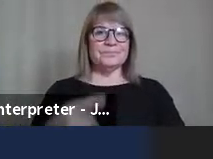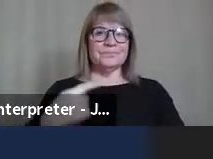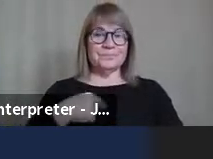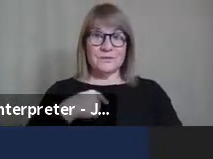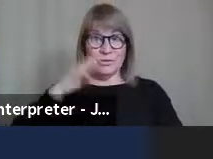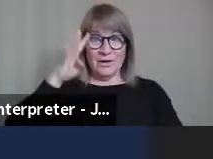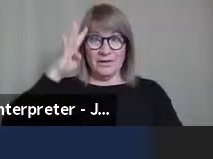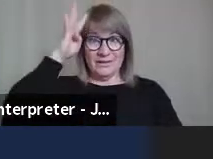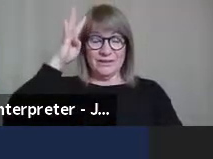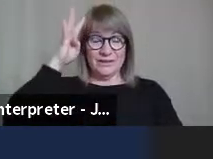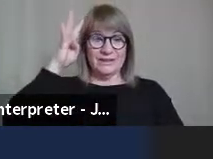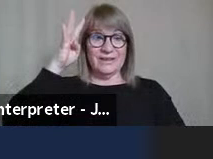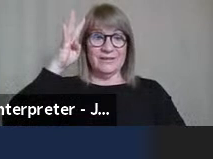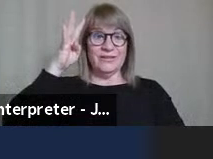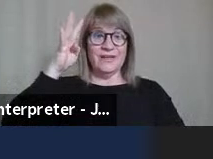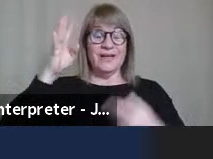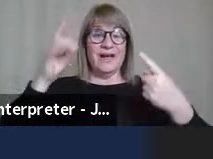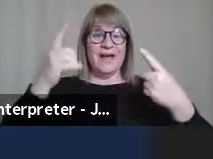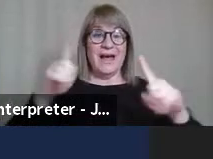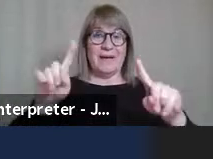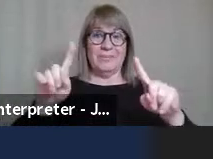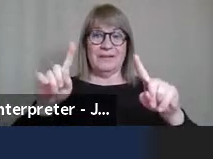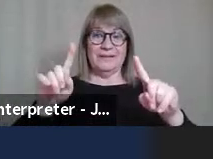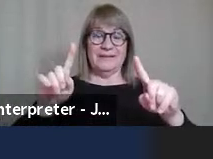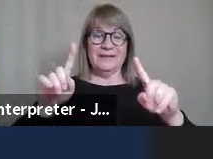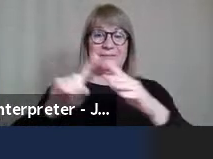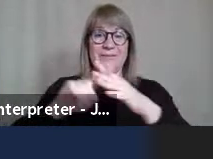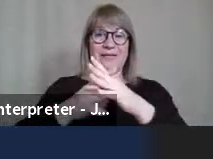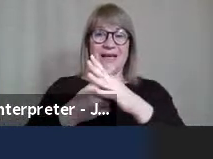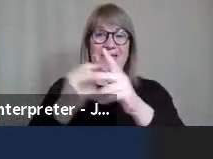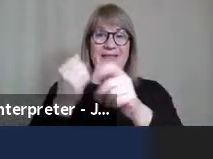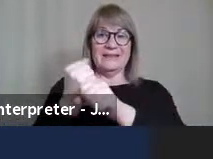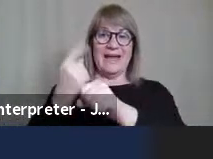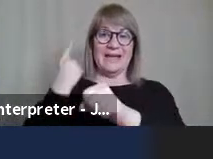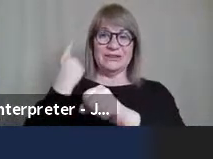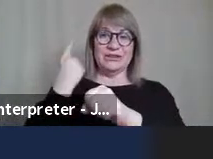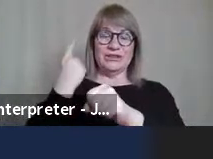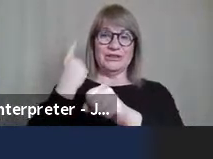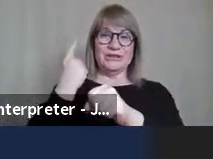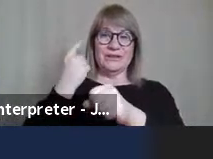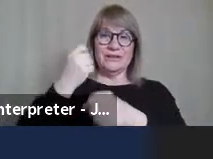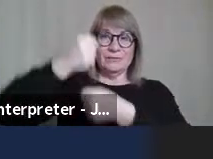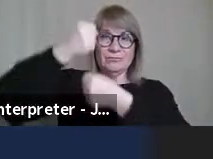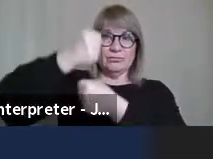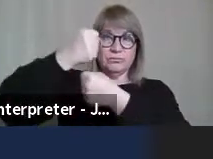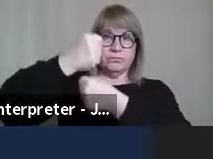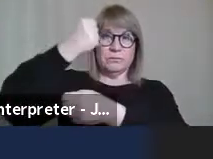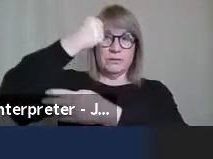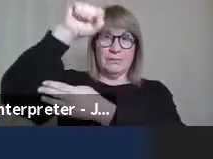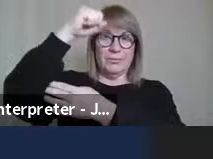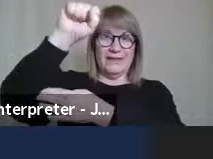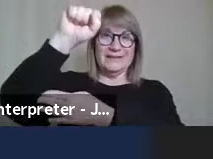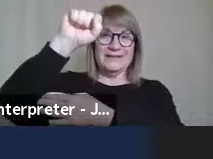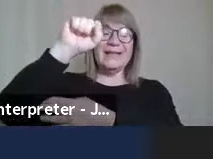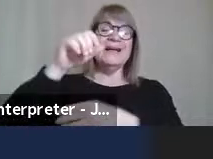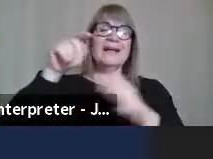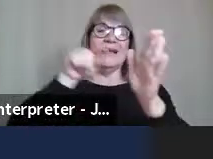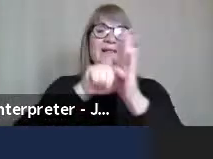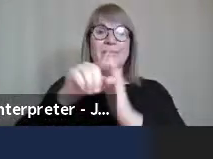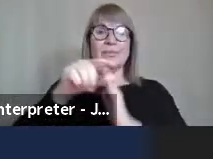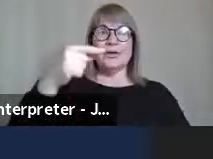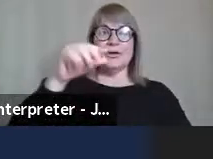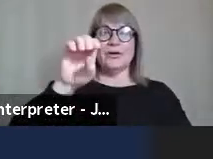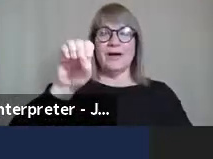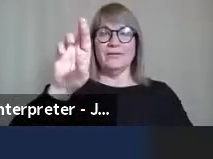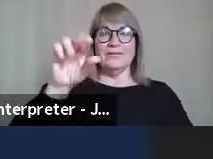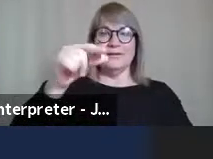uh born in the wake of last year's uh uprisings in the response of the murder of george floyd and um all the themes that were brought to